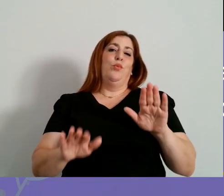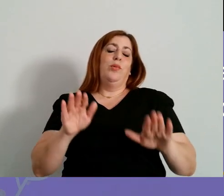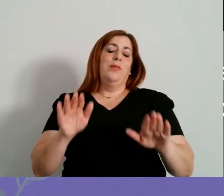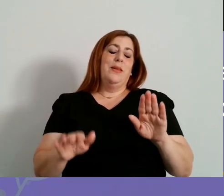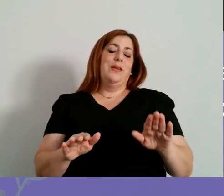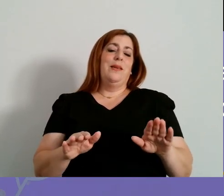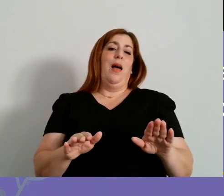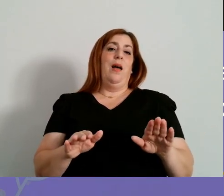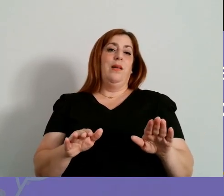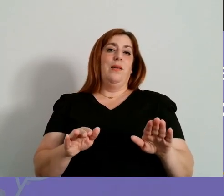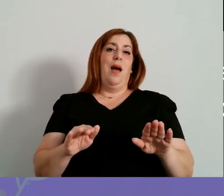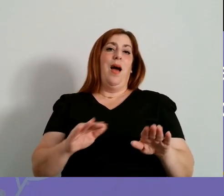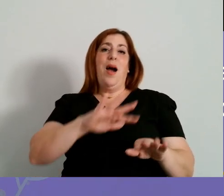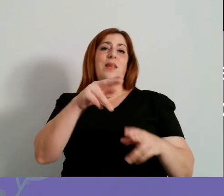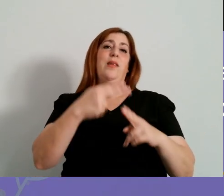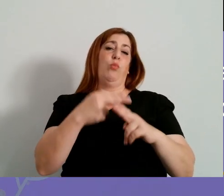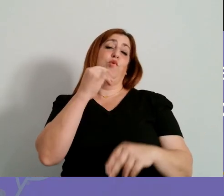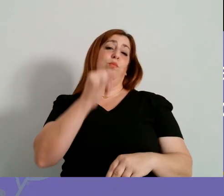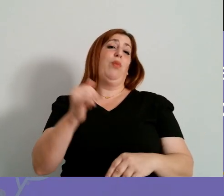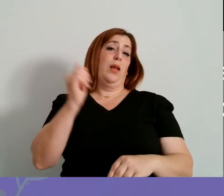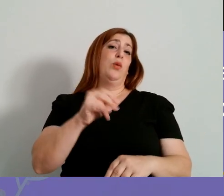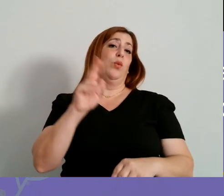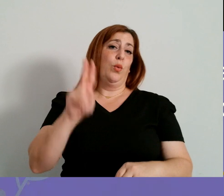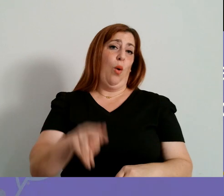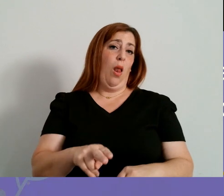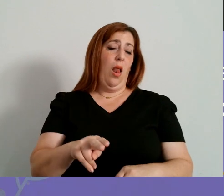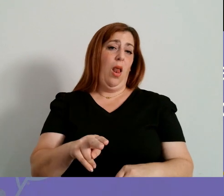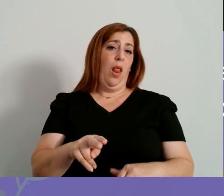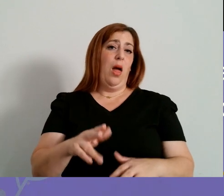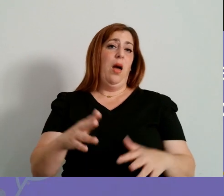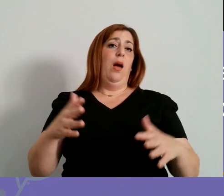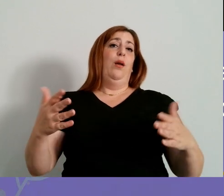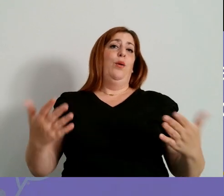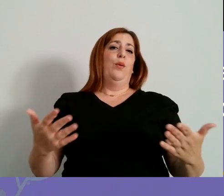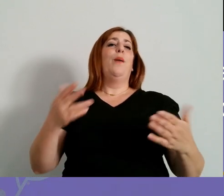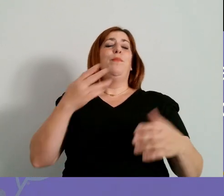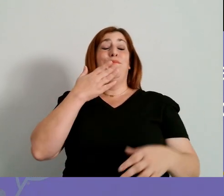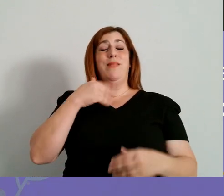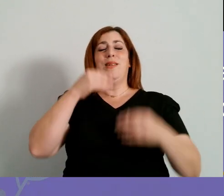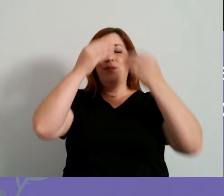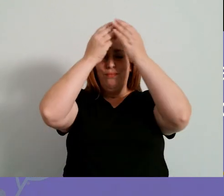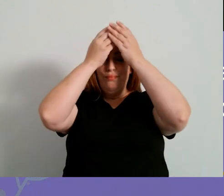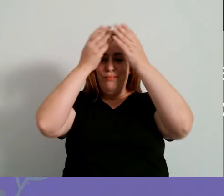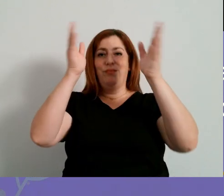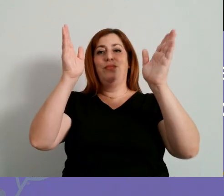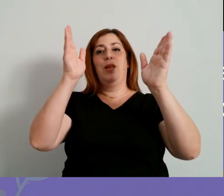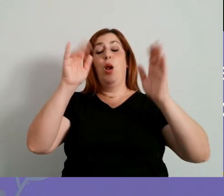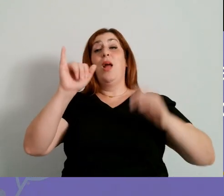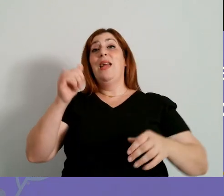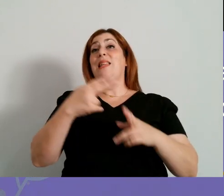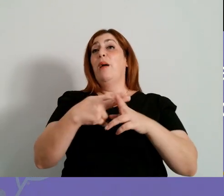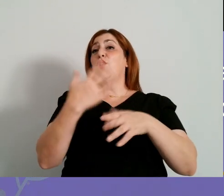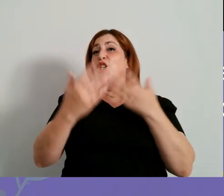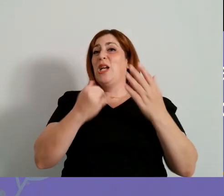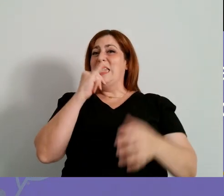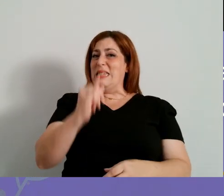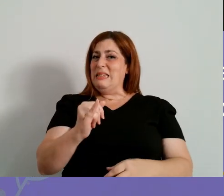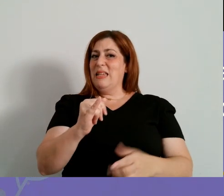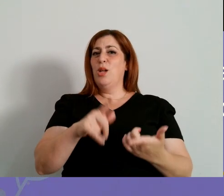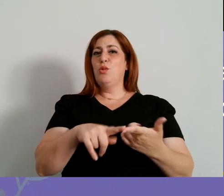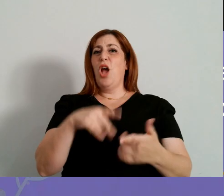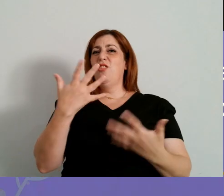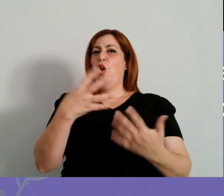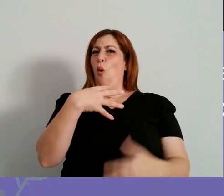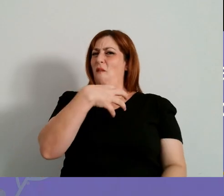That's why it's important to also keep an open mind. So if, for example, you do something that offends an autistic